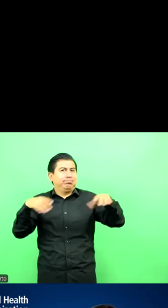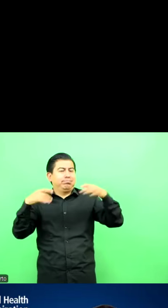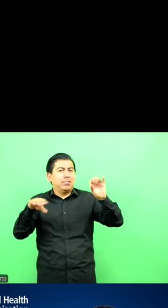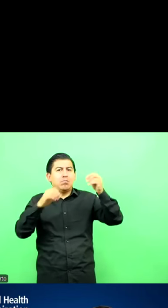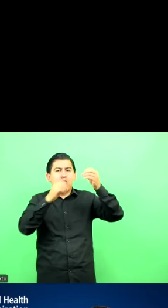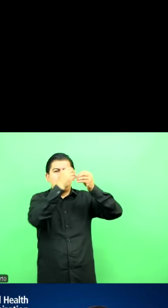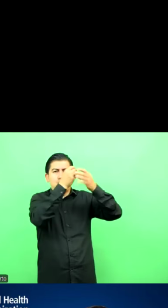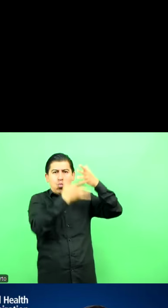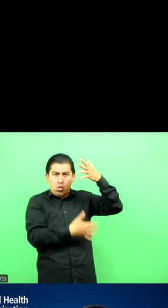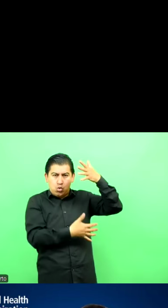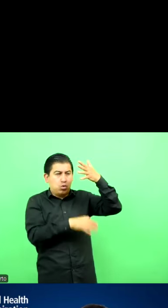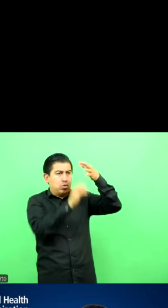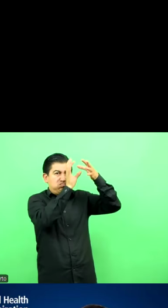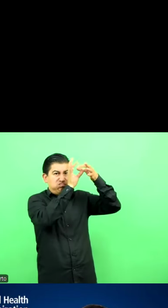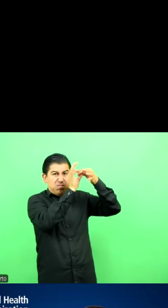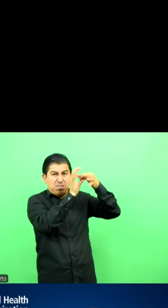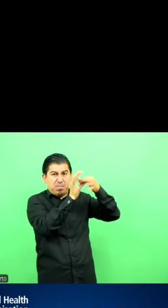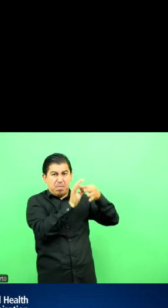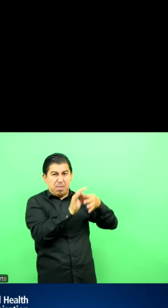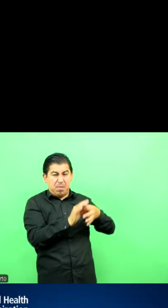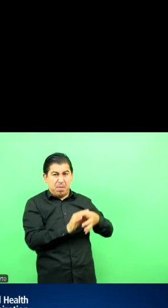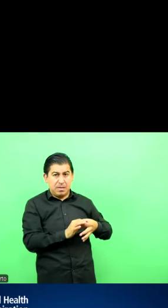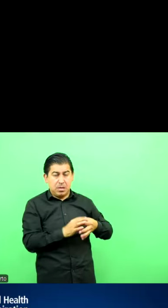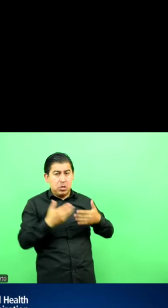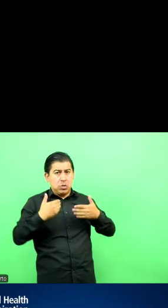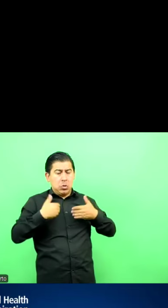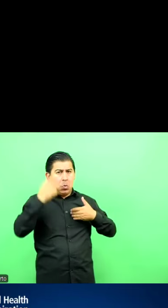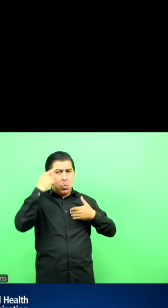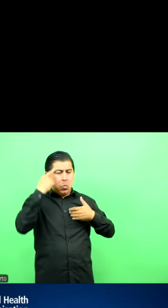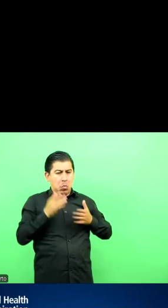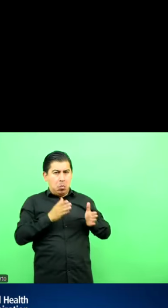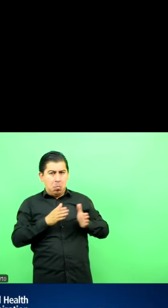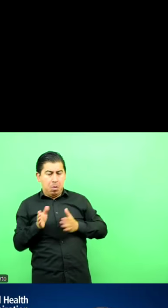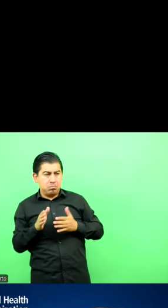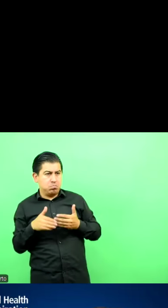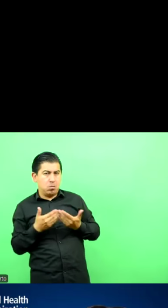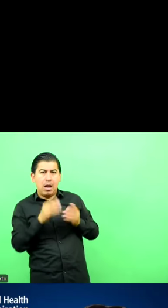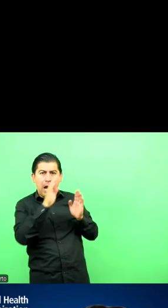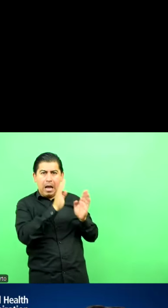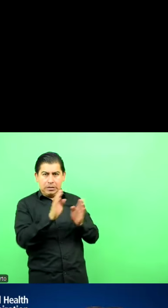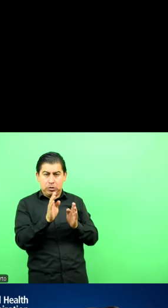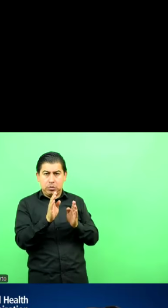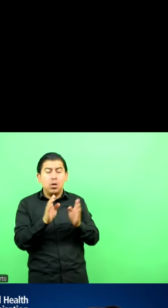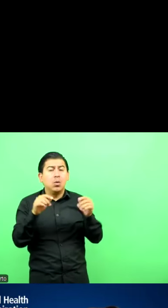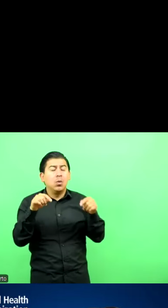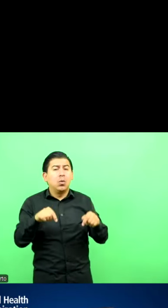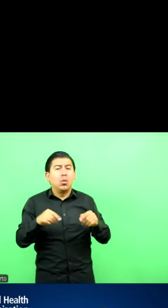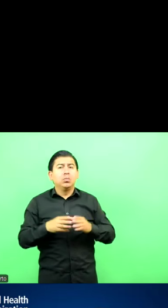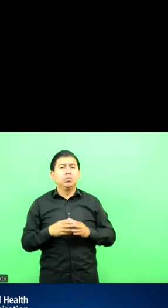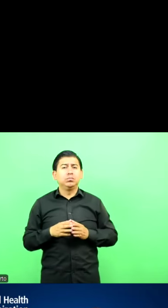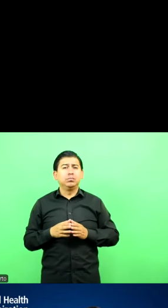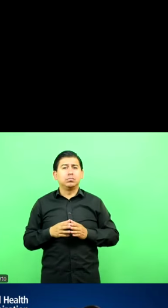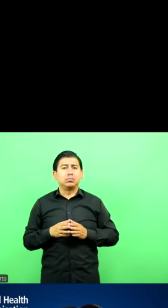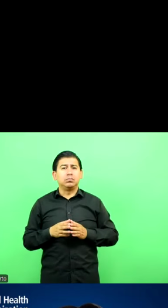here. That's because of such complexity, it's very, very important to answer this